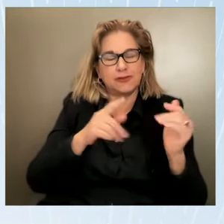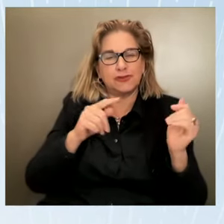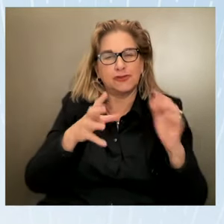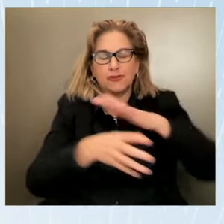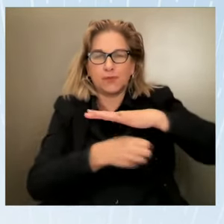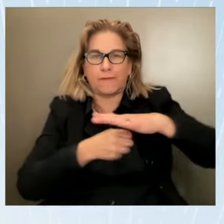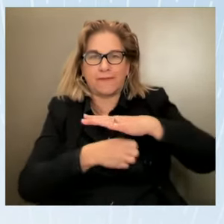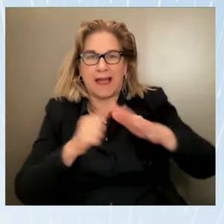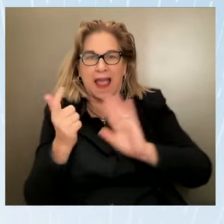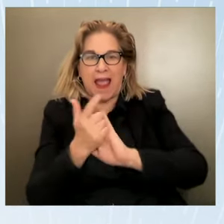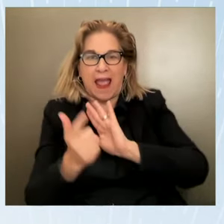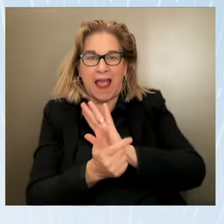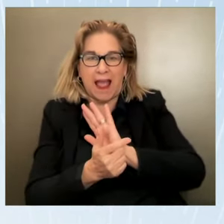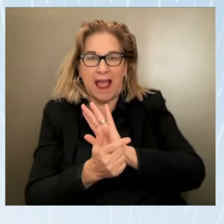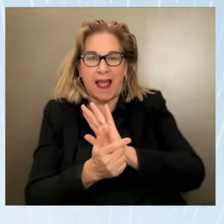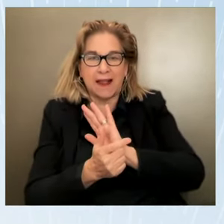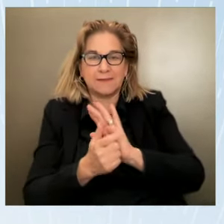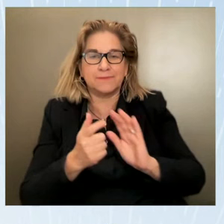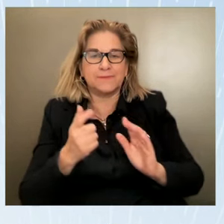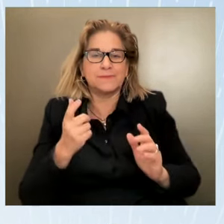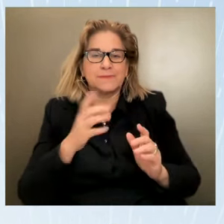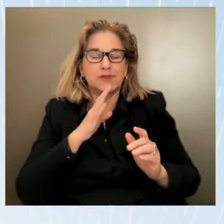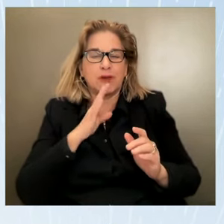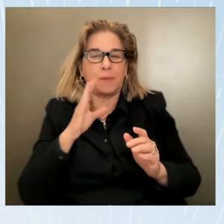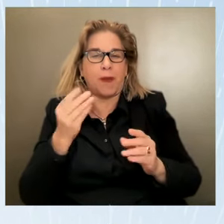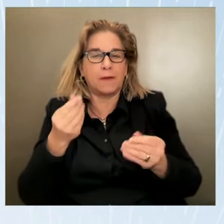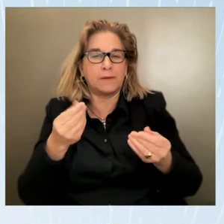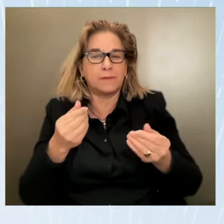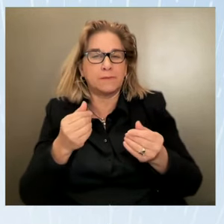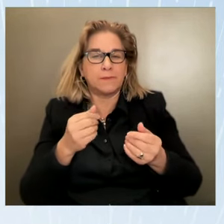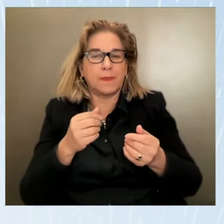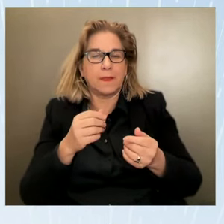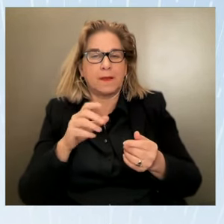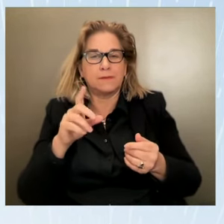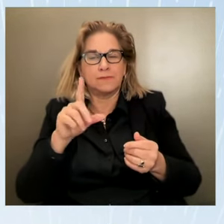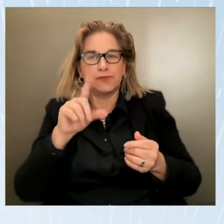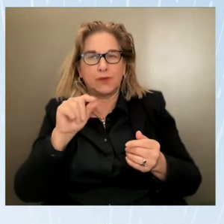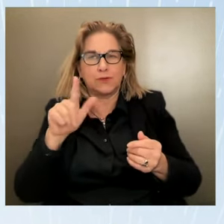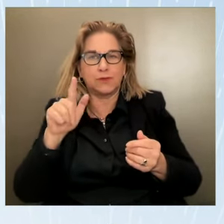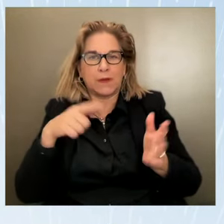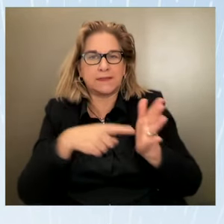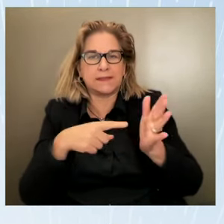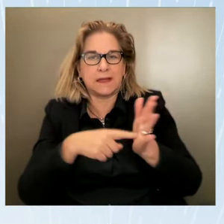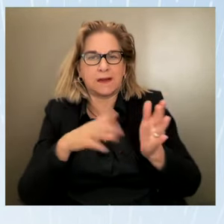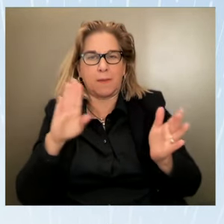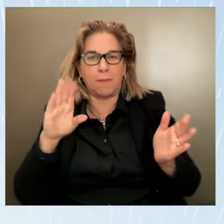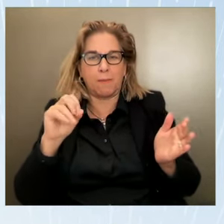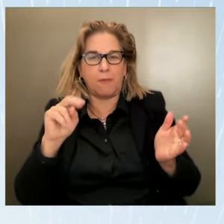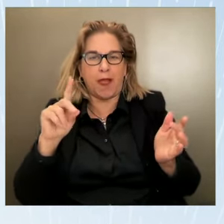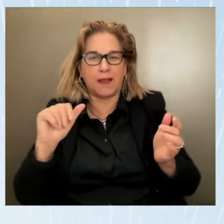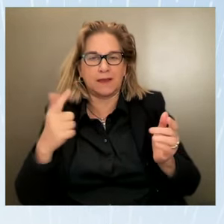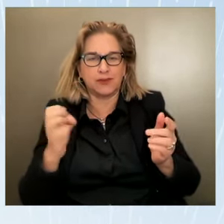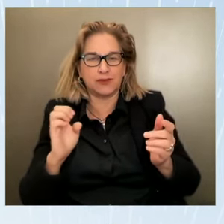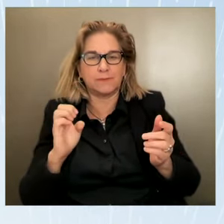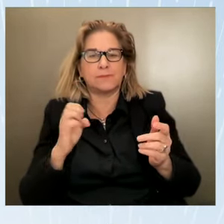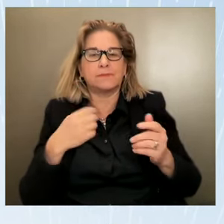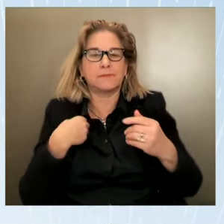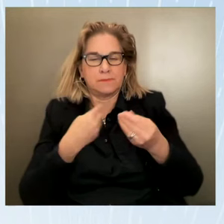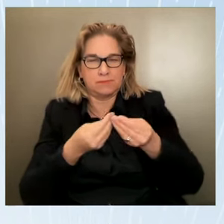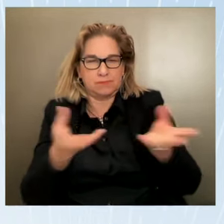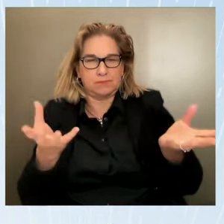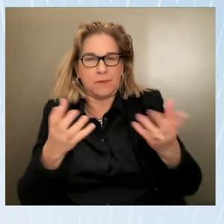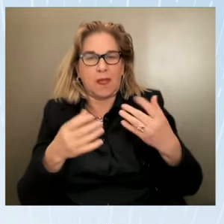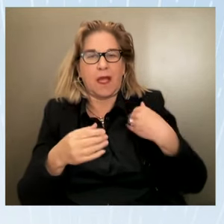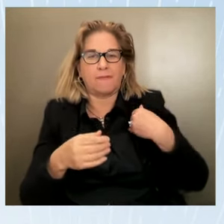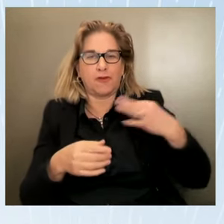block adverse information from their credit reports that resulted from their trafficking experiences and more easily move on with their